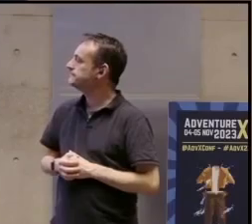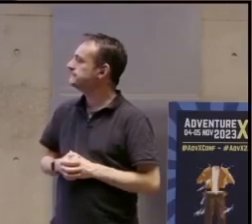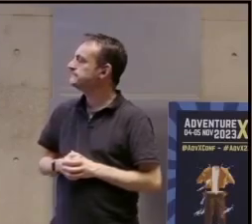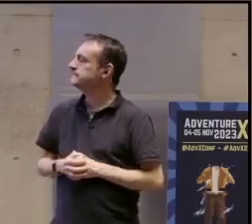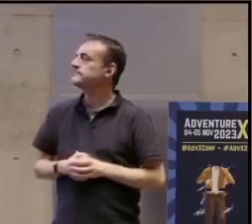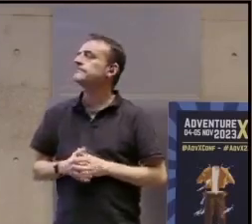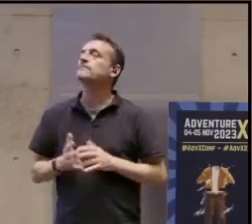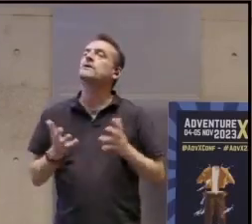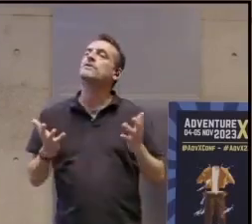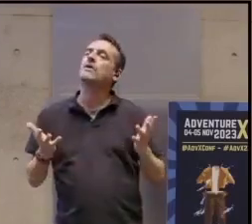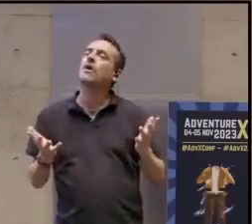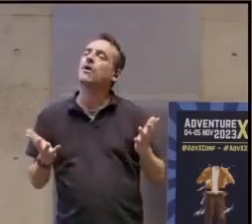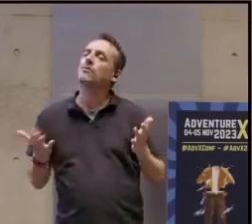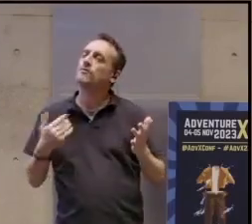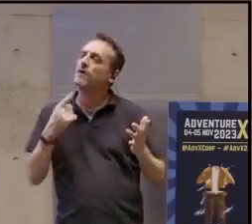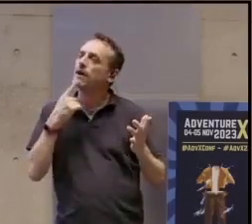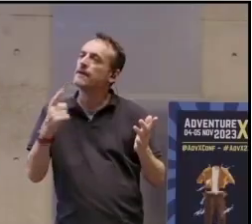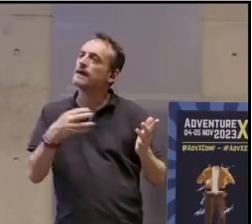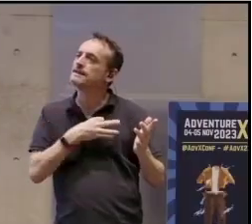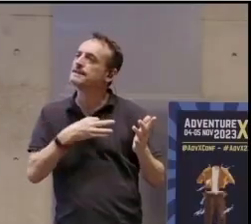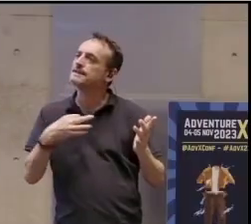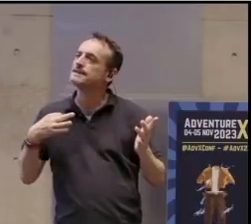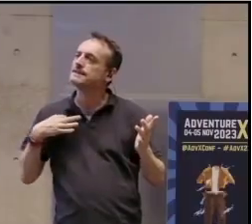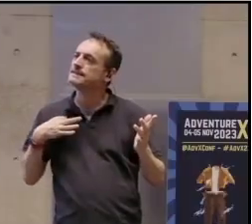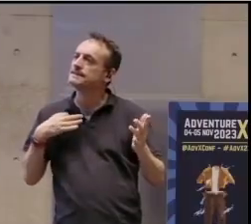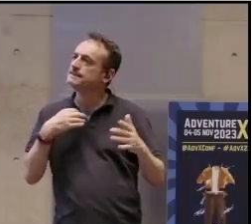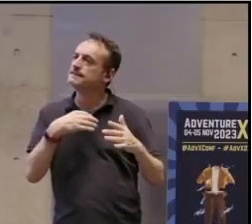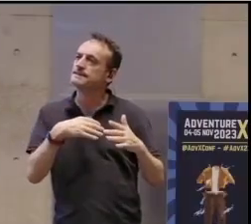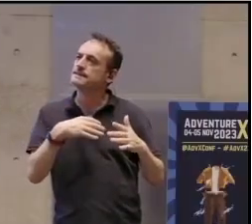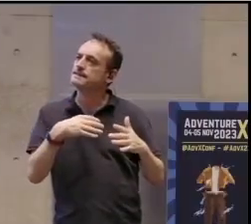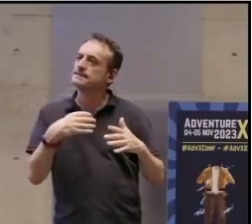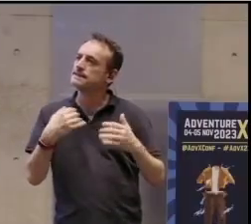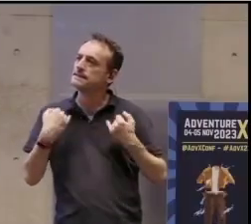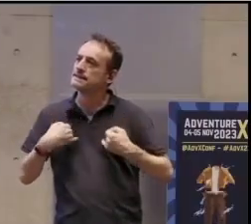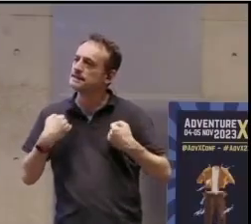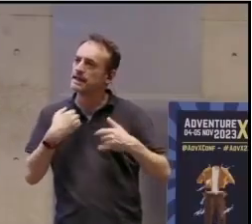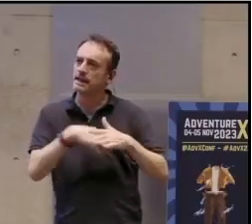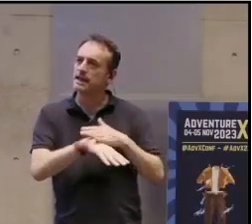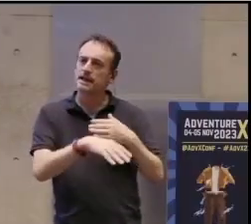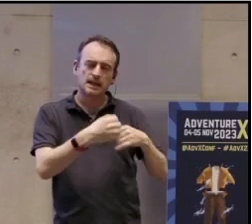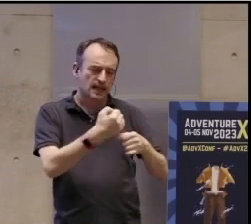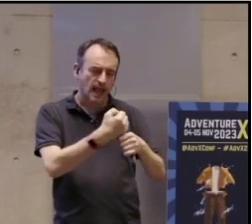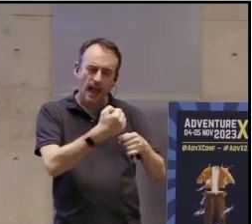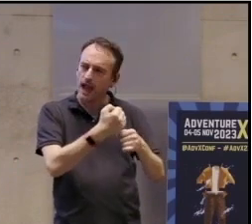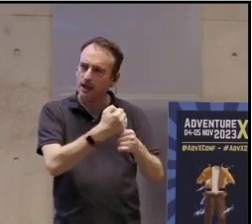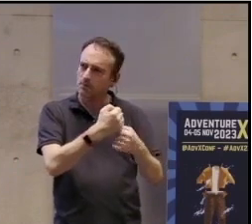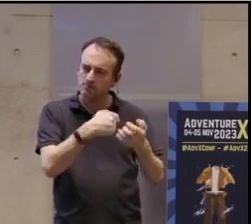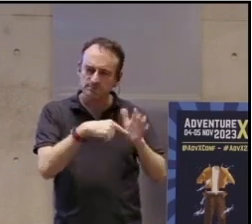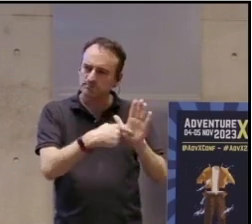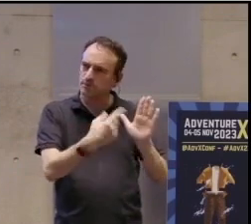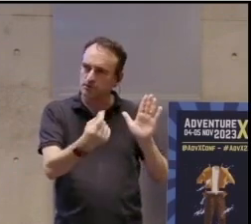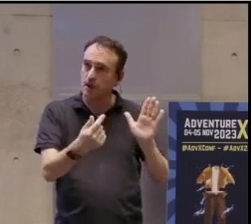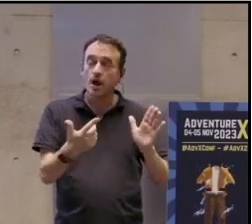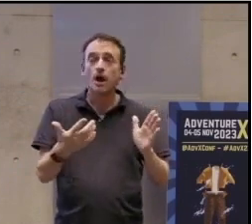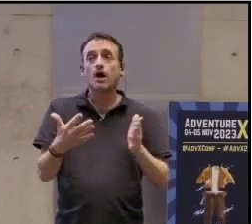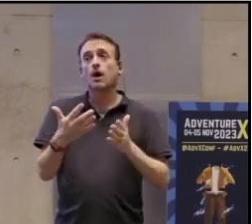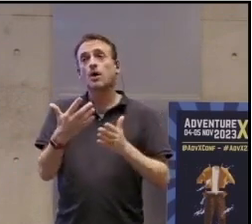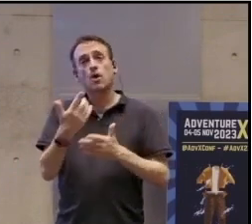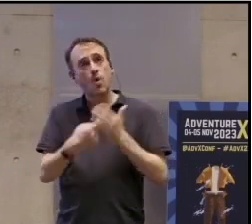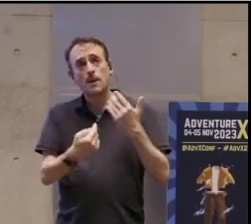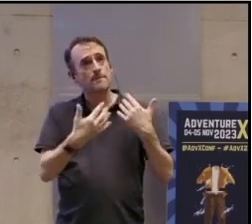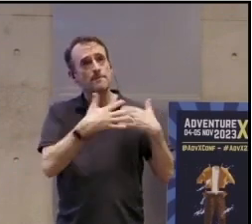often represent diseases in games, but when we do, and I'm talking here about mainstream games,